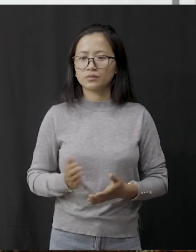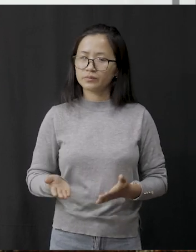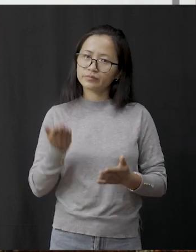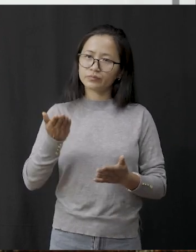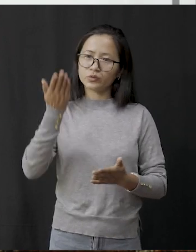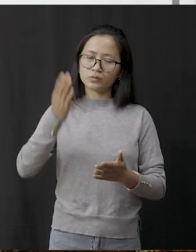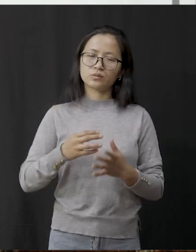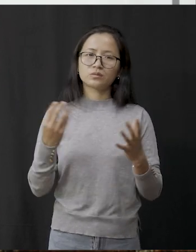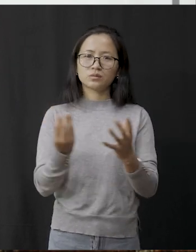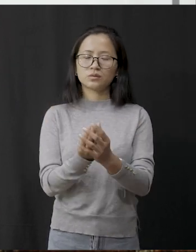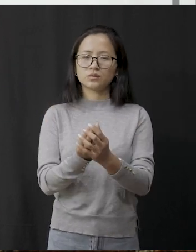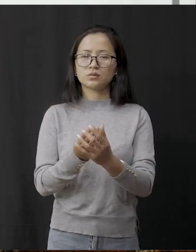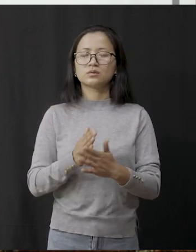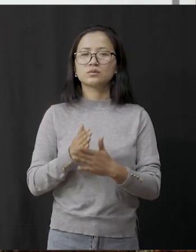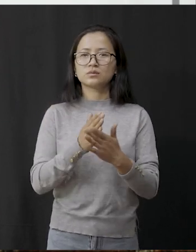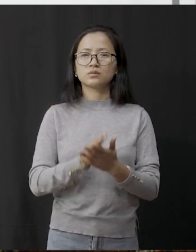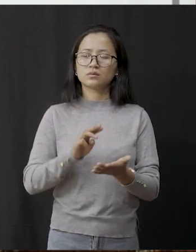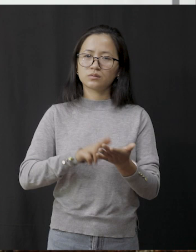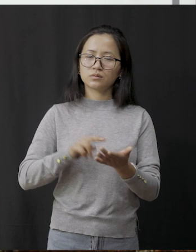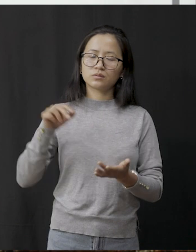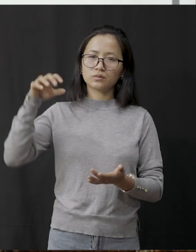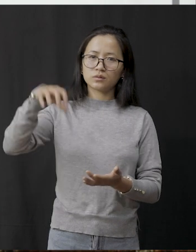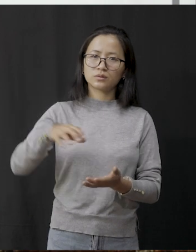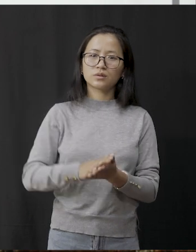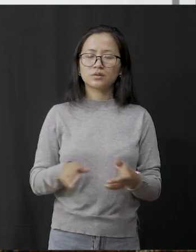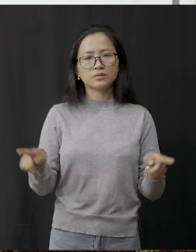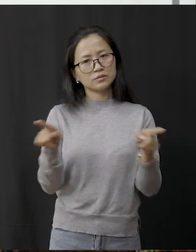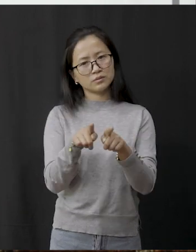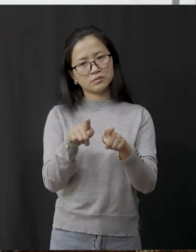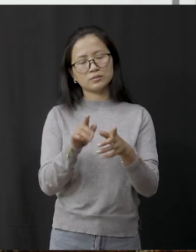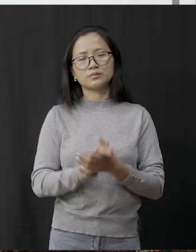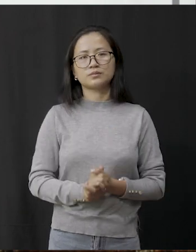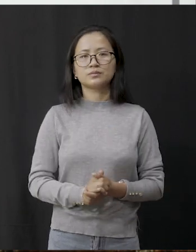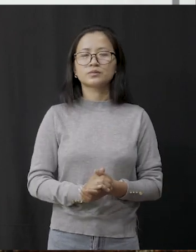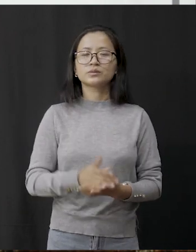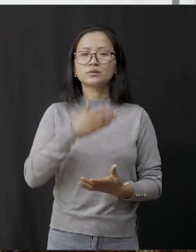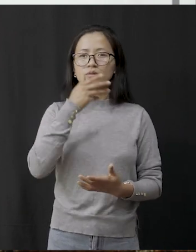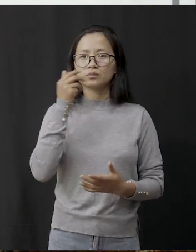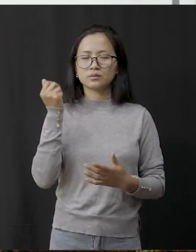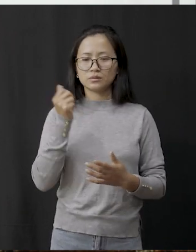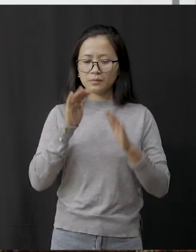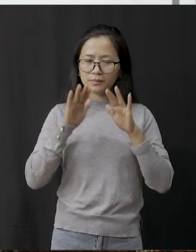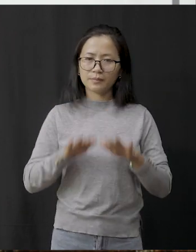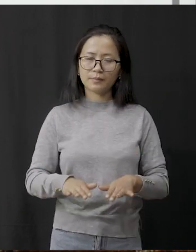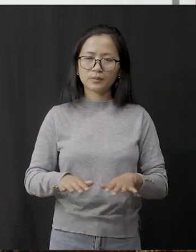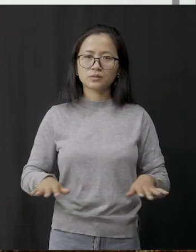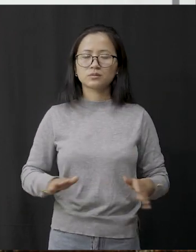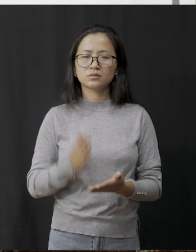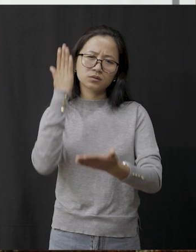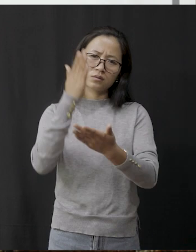grow. Okay? And we are contributing to the nation as well. So students, we must stop child